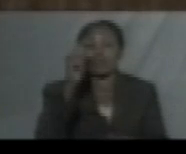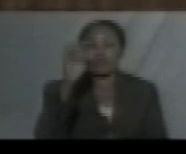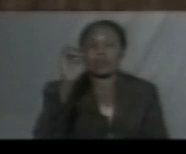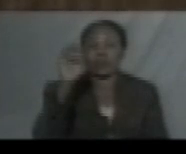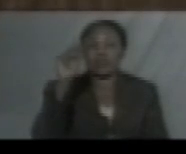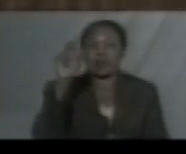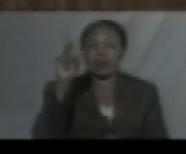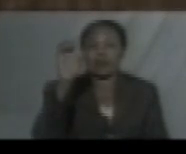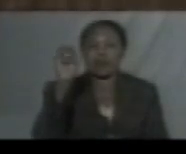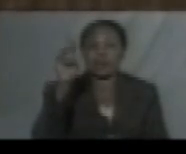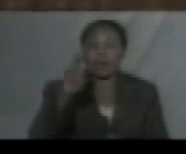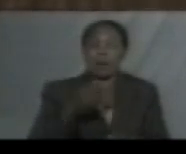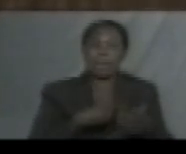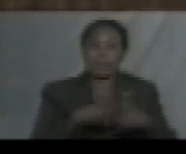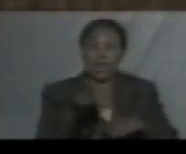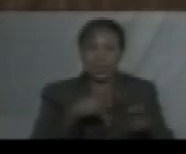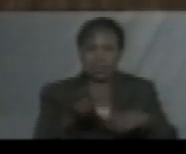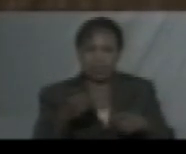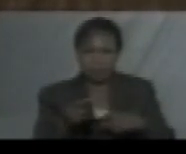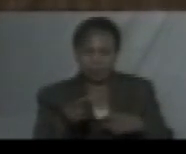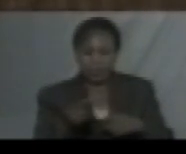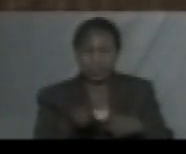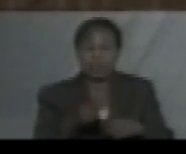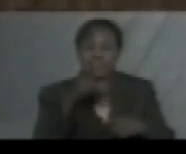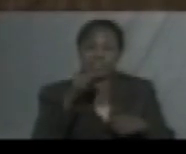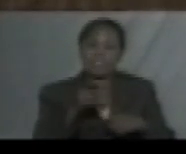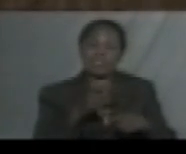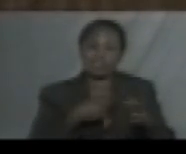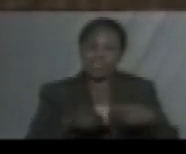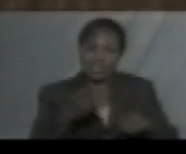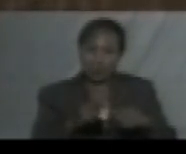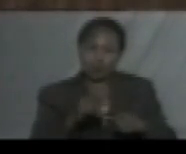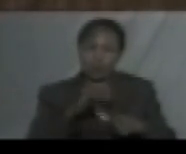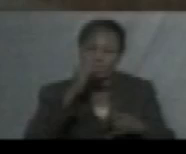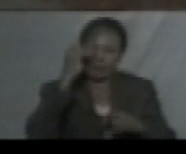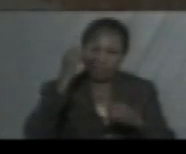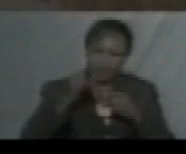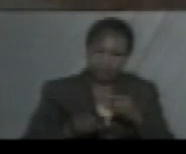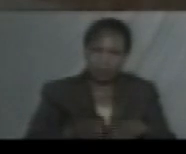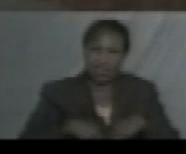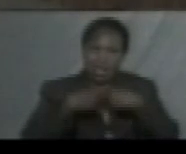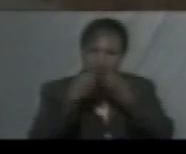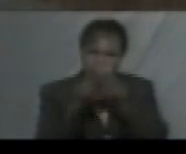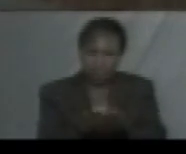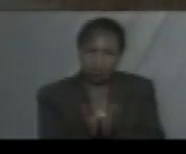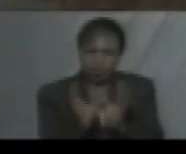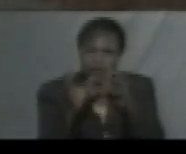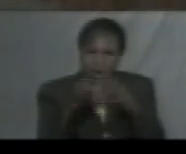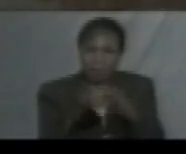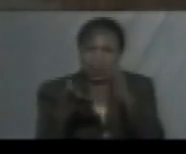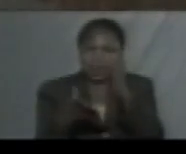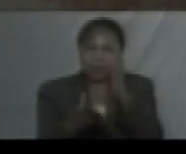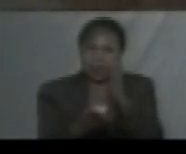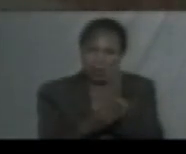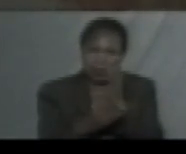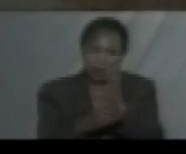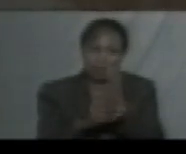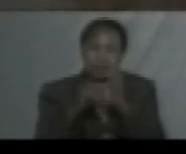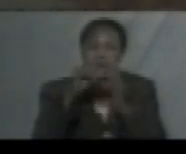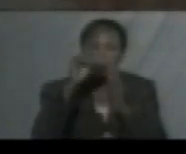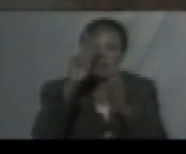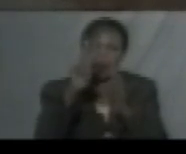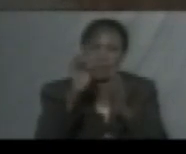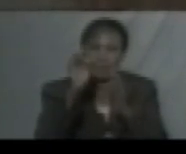The tender was eventually awarded to a company known as